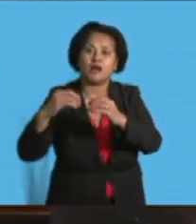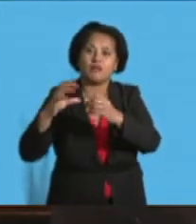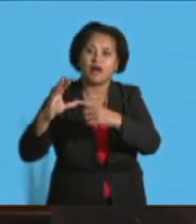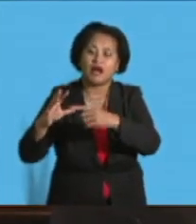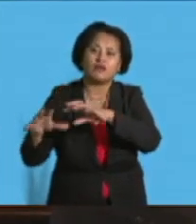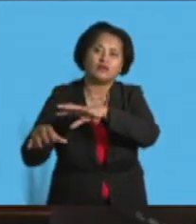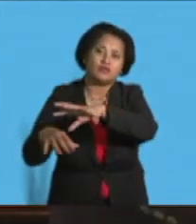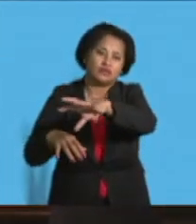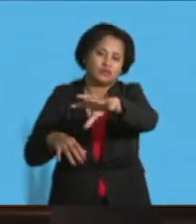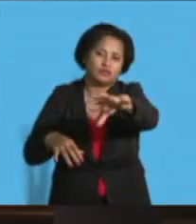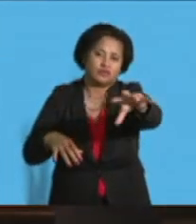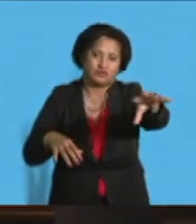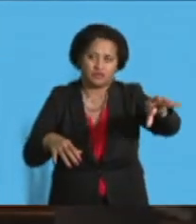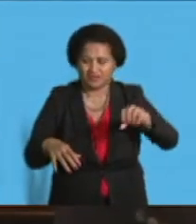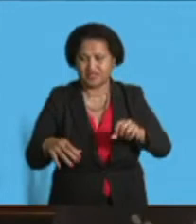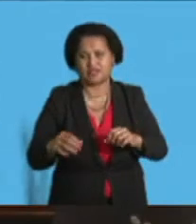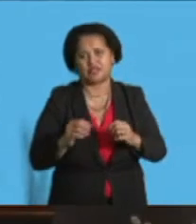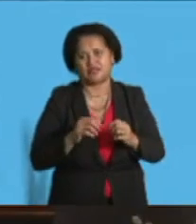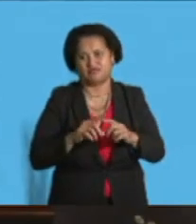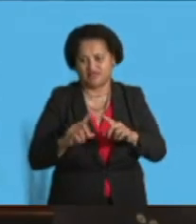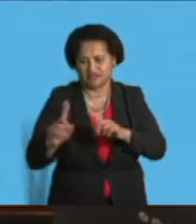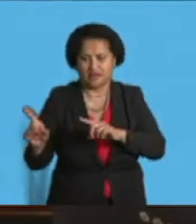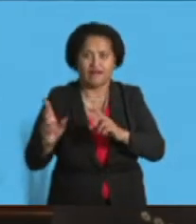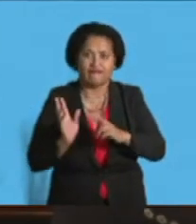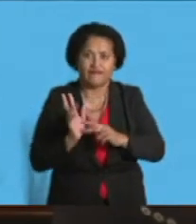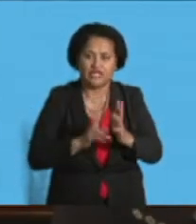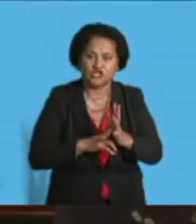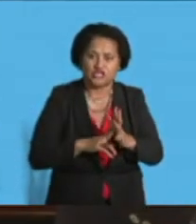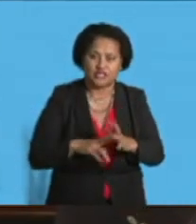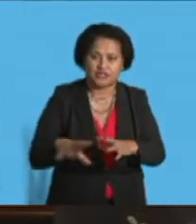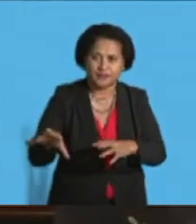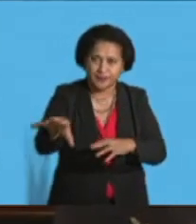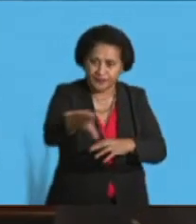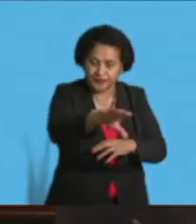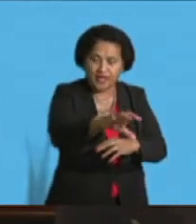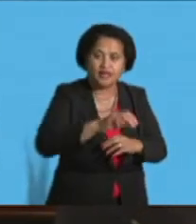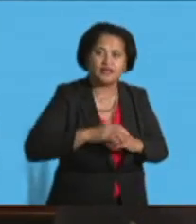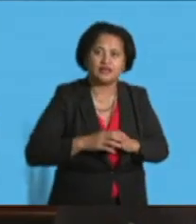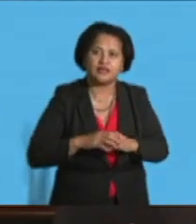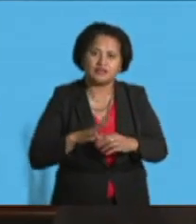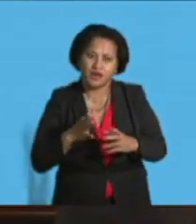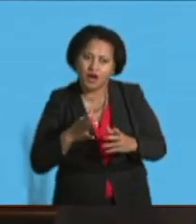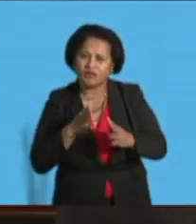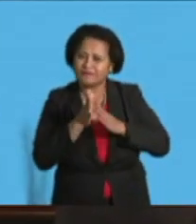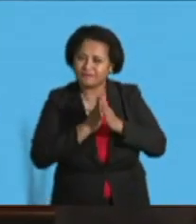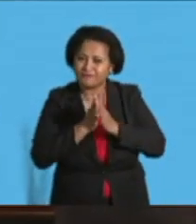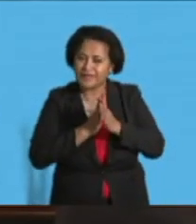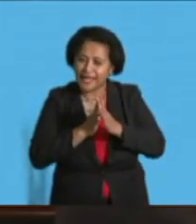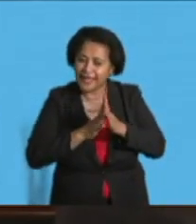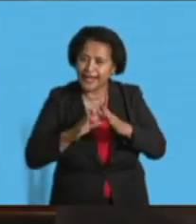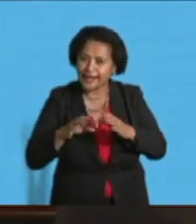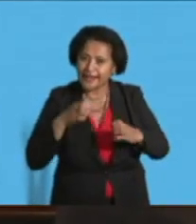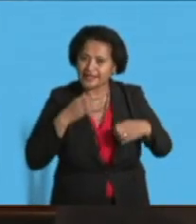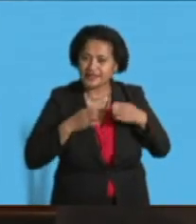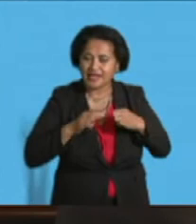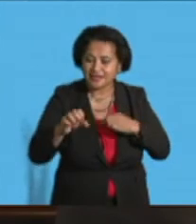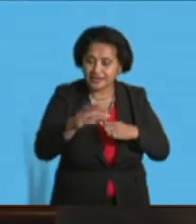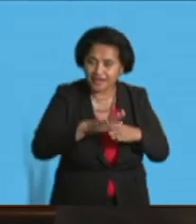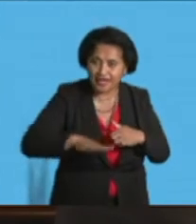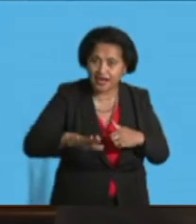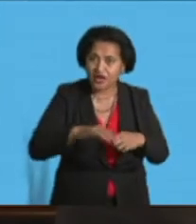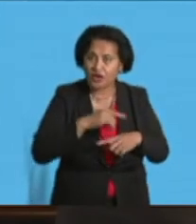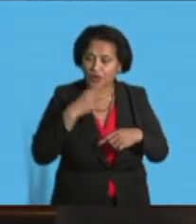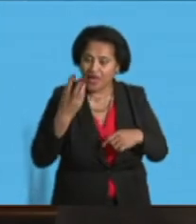Sasa Village, Nakawanga Village. Madam Speaker, we're looking for a very exciting area, Madam Speaker. We've got